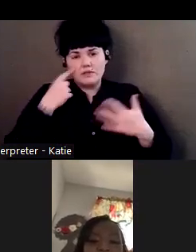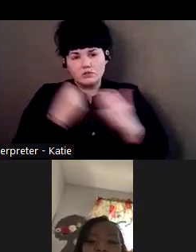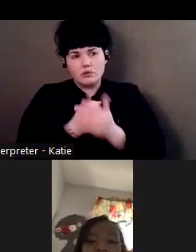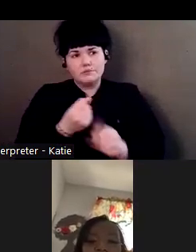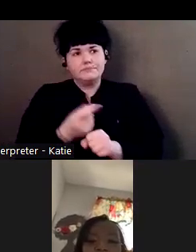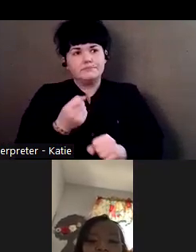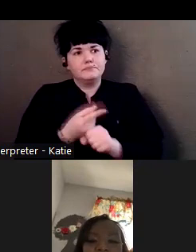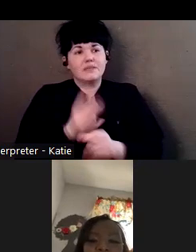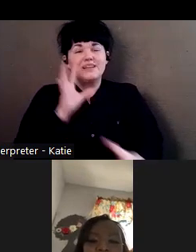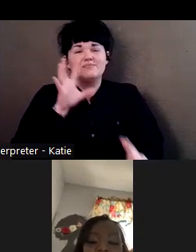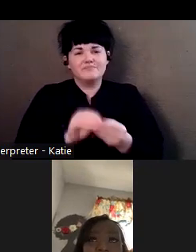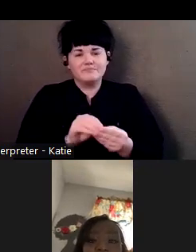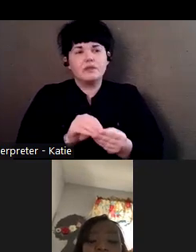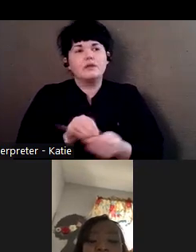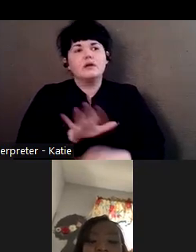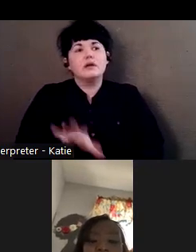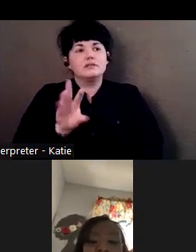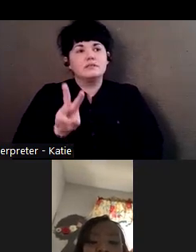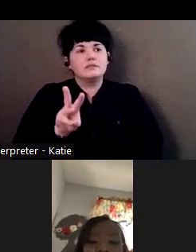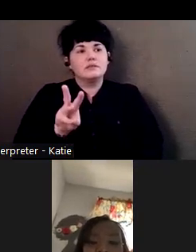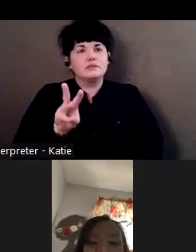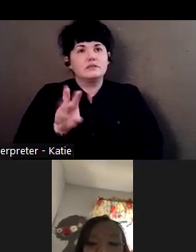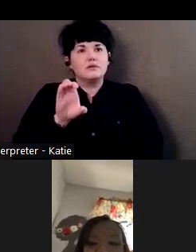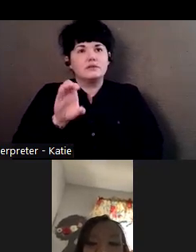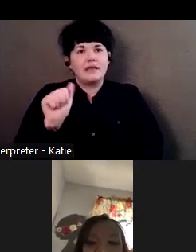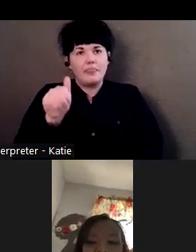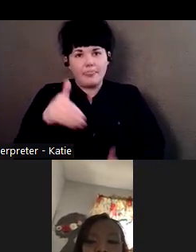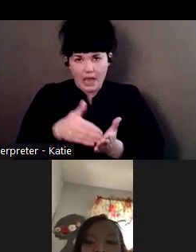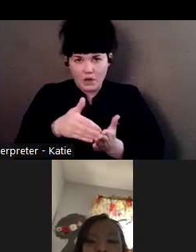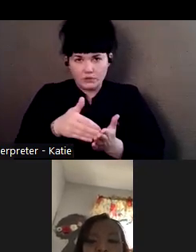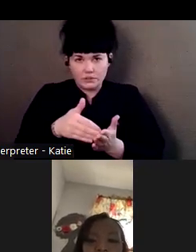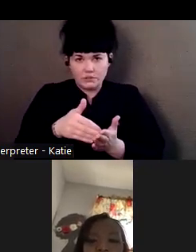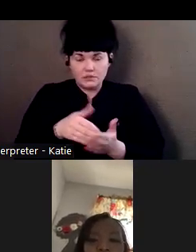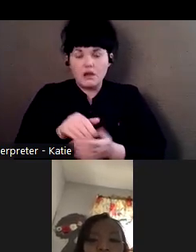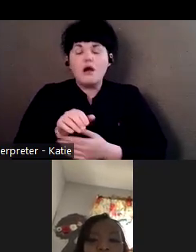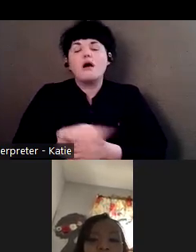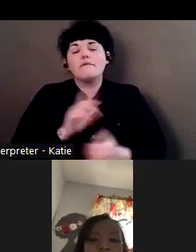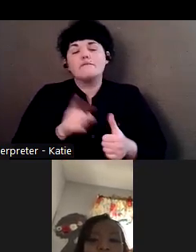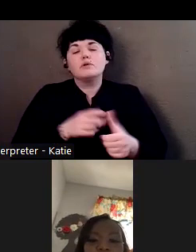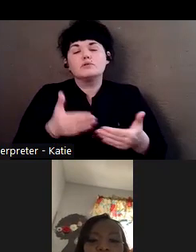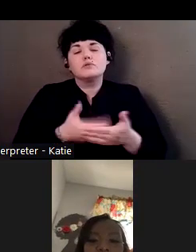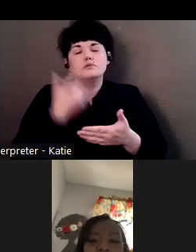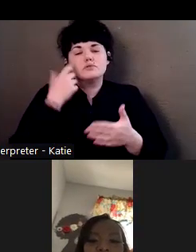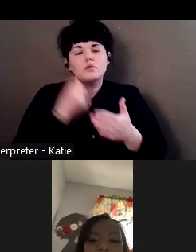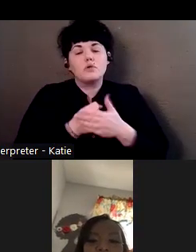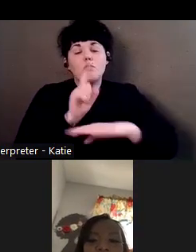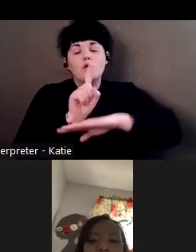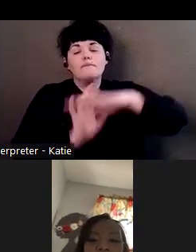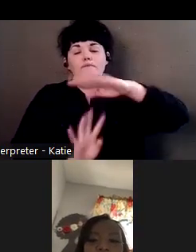approximately 610 of them 610,000, excuse me, are first or new strokes. 1 in 4 people who have